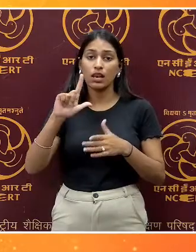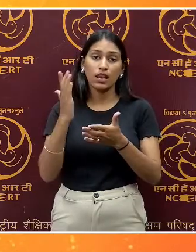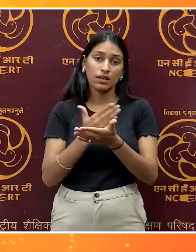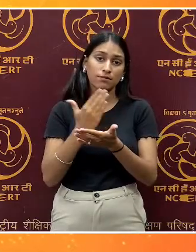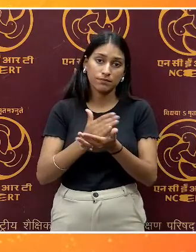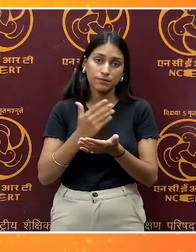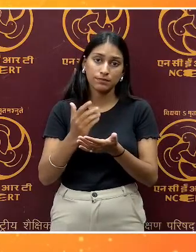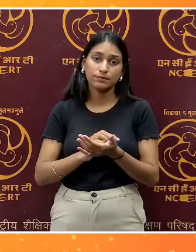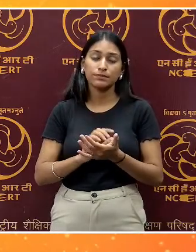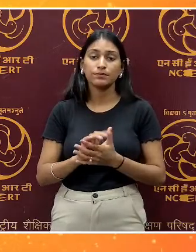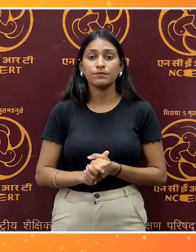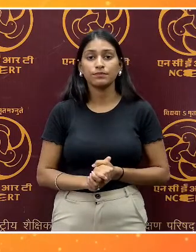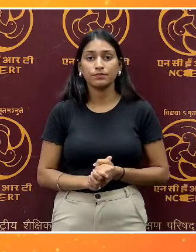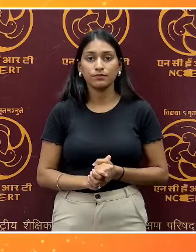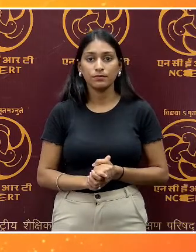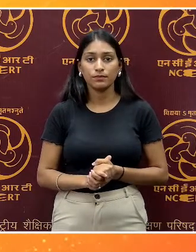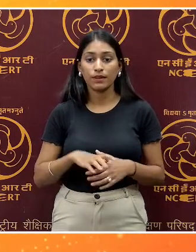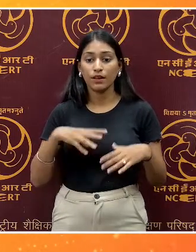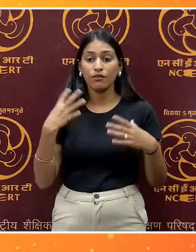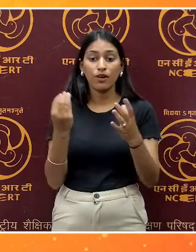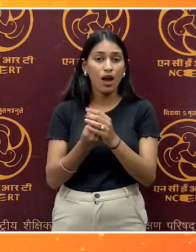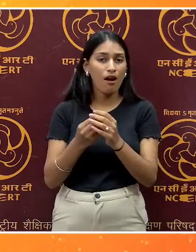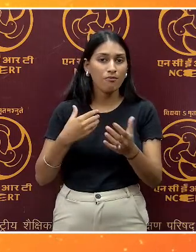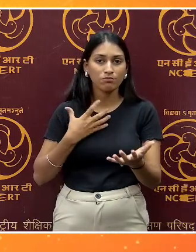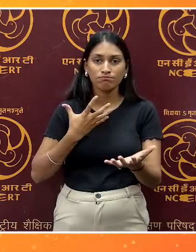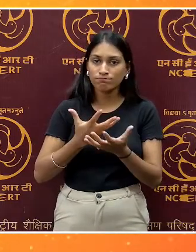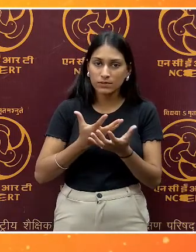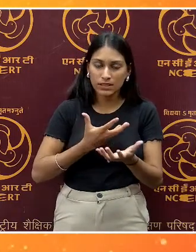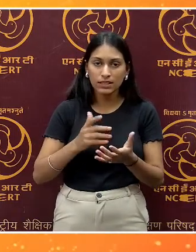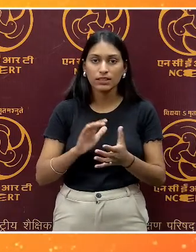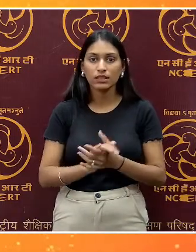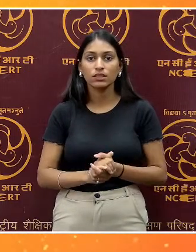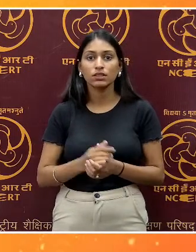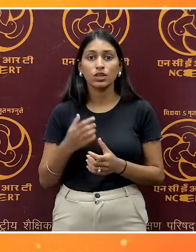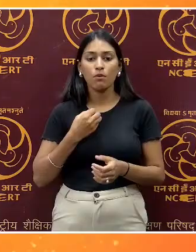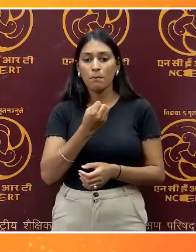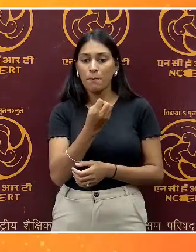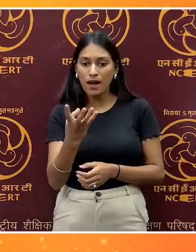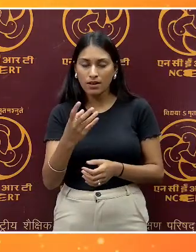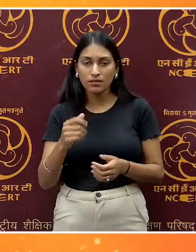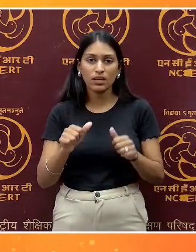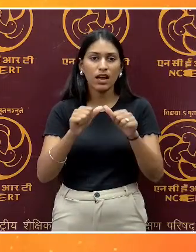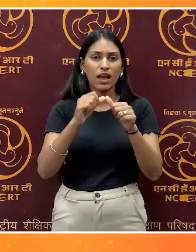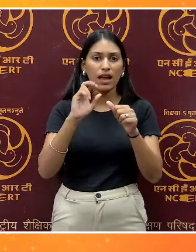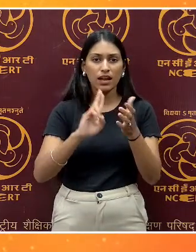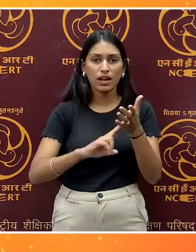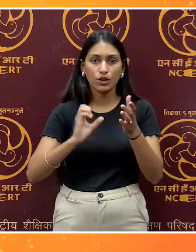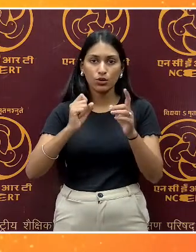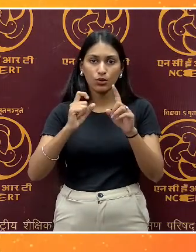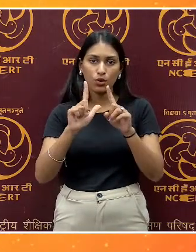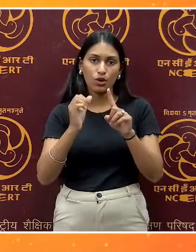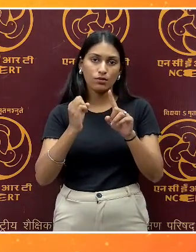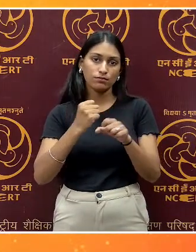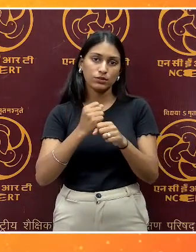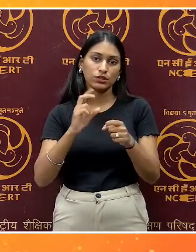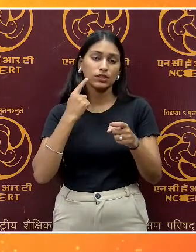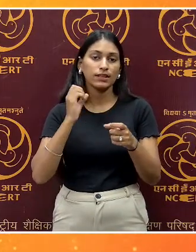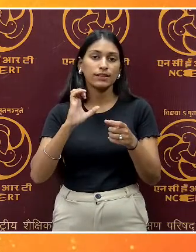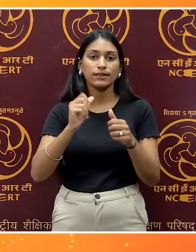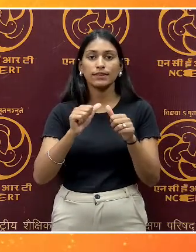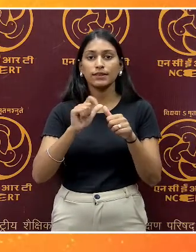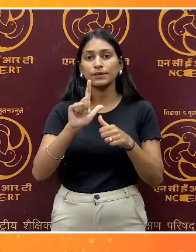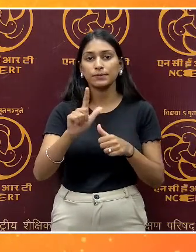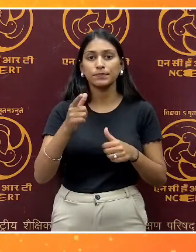be talking about an analytical or mathematical method by which we can actually get